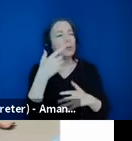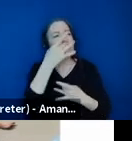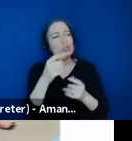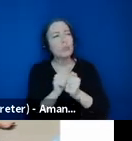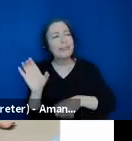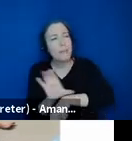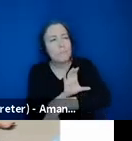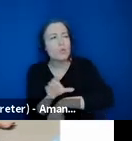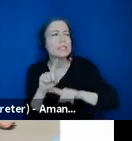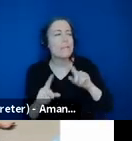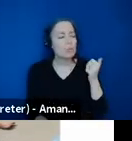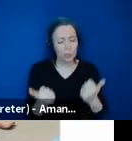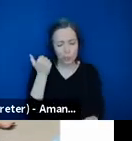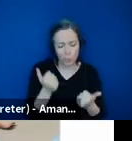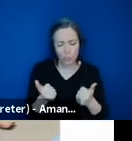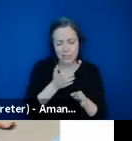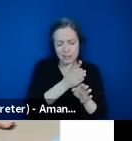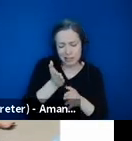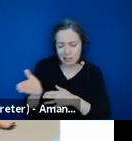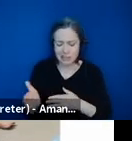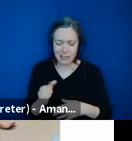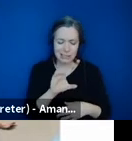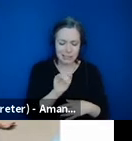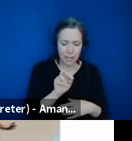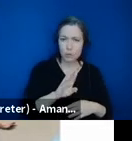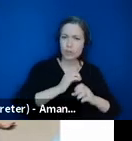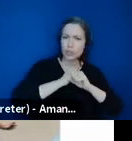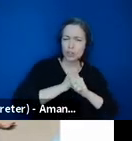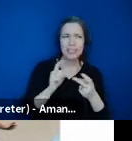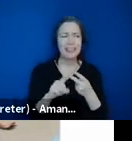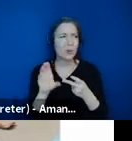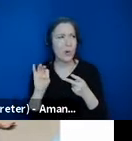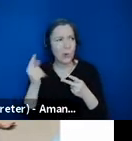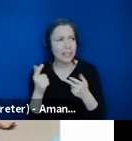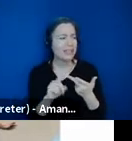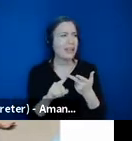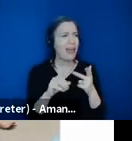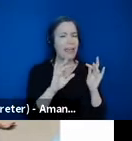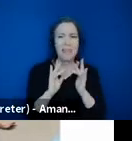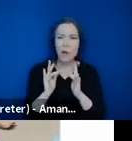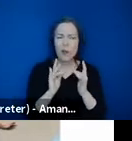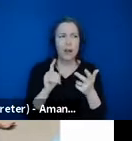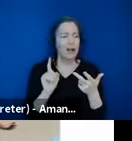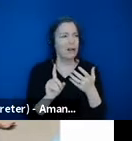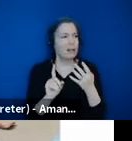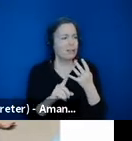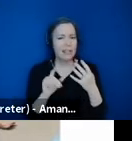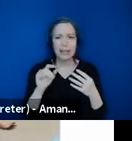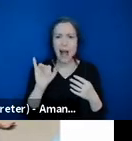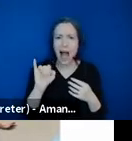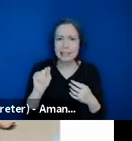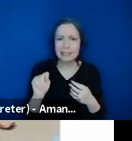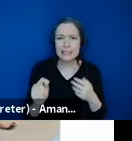want to study cyber security or coding or networking or information technology. What you could do instead of declaring general